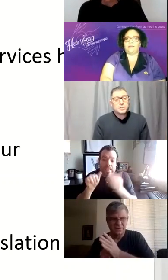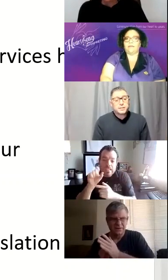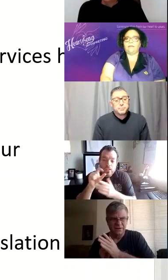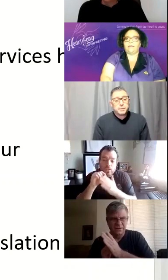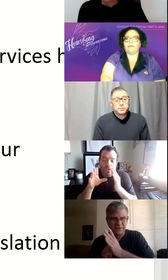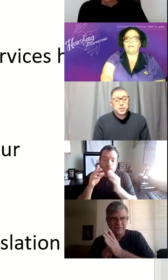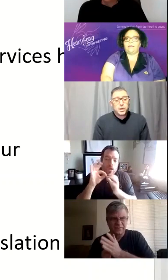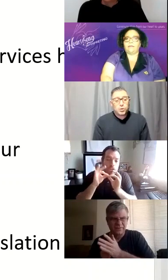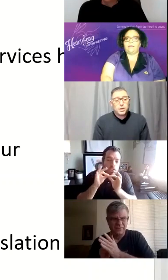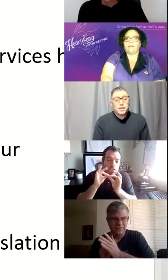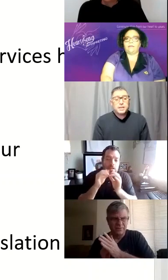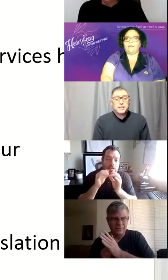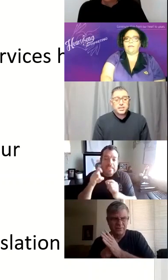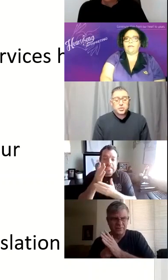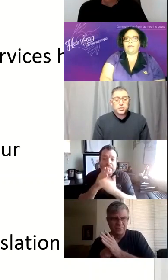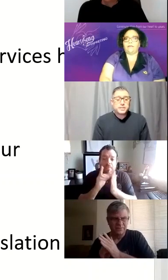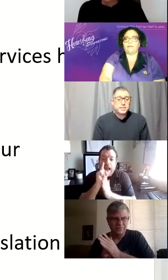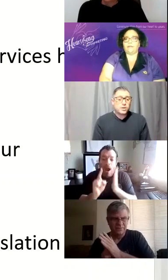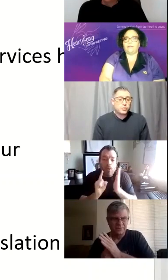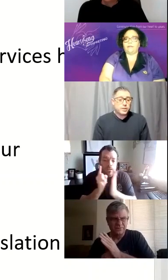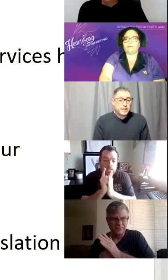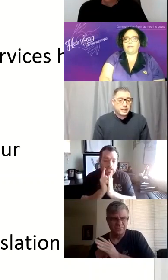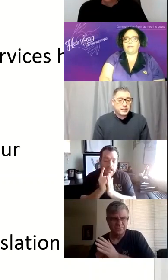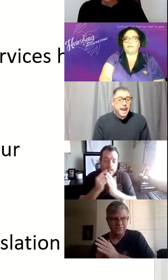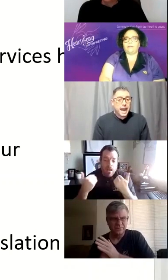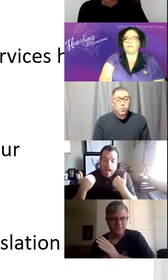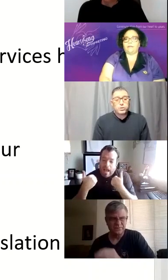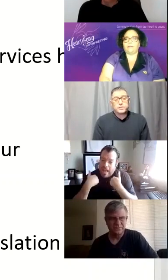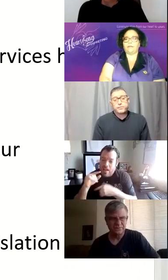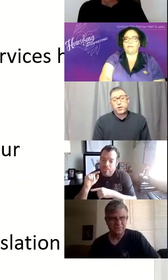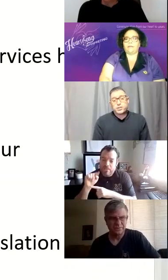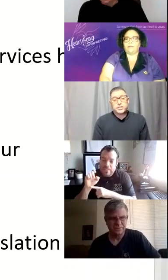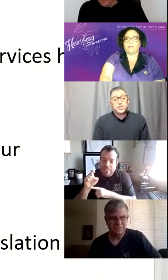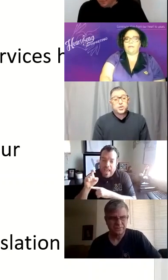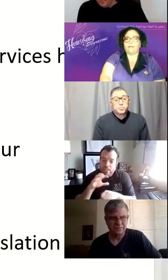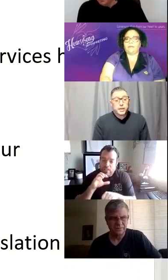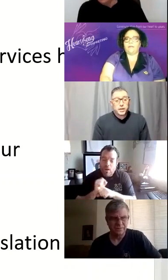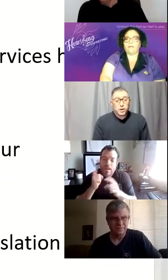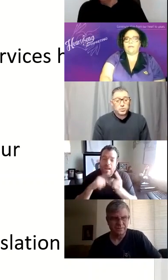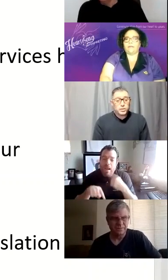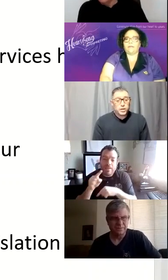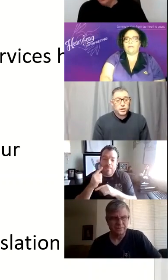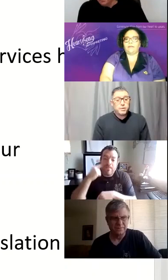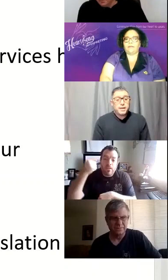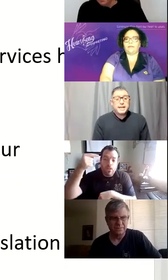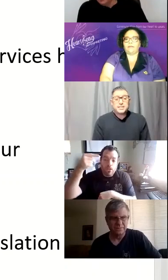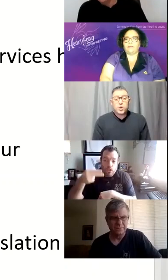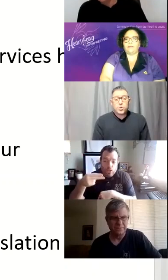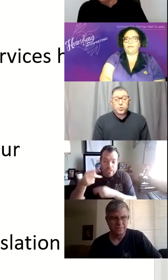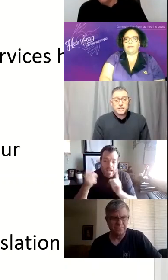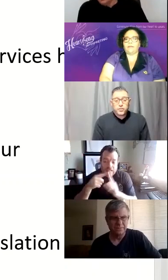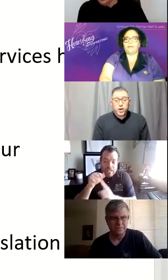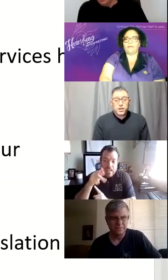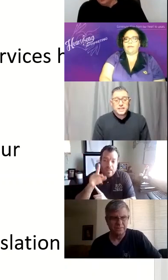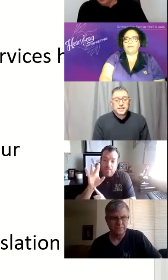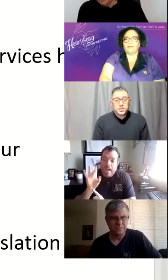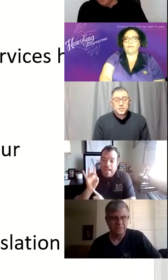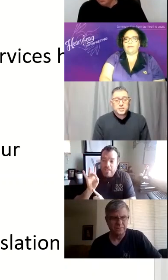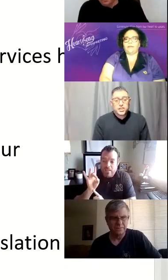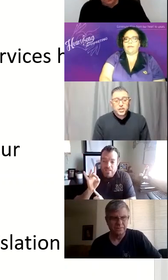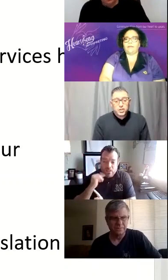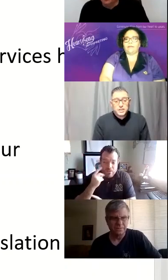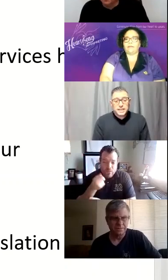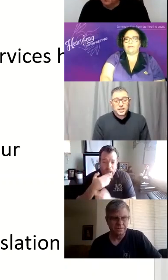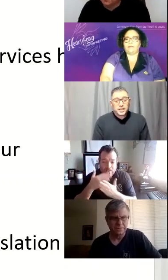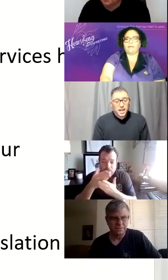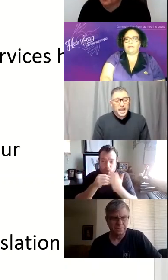now to let people know the students, you know, need hours as far as interpreting goes, you know. So as far as like Tuesdays